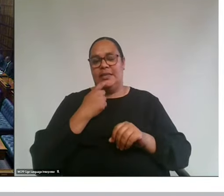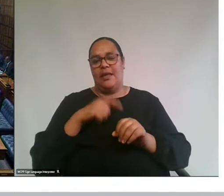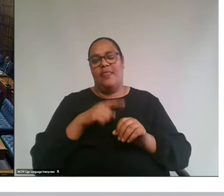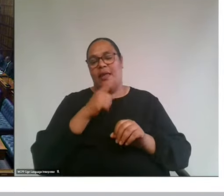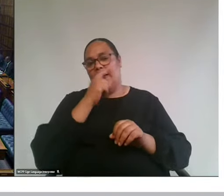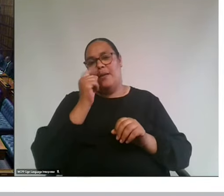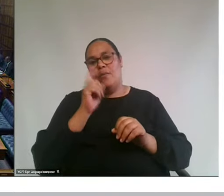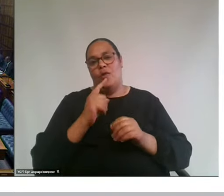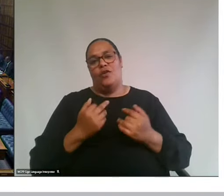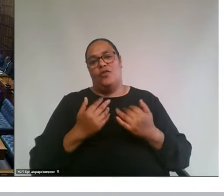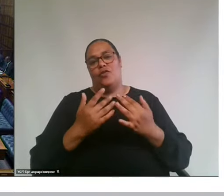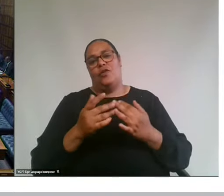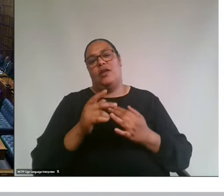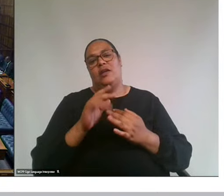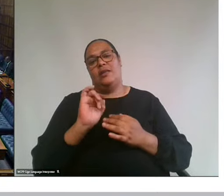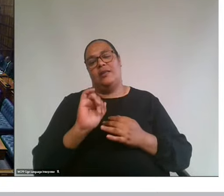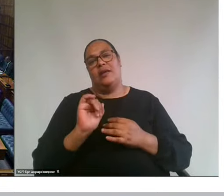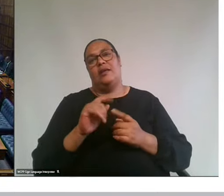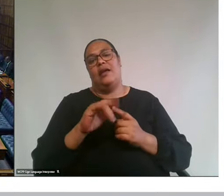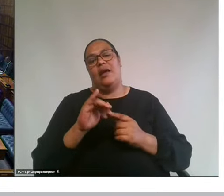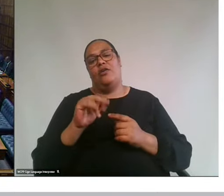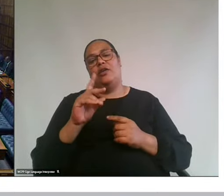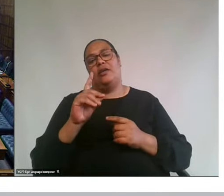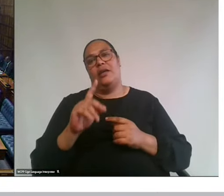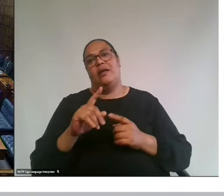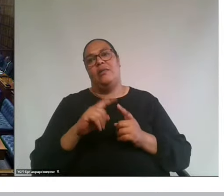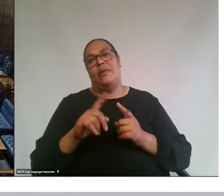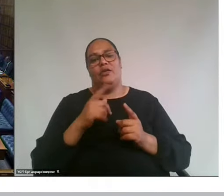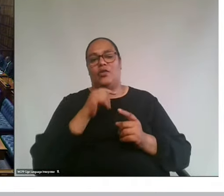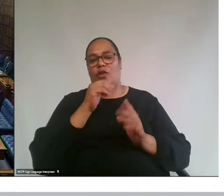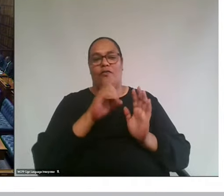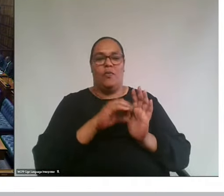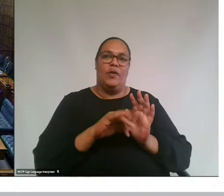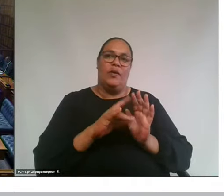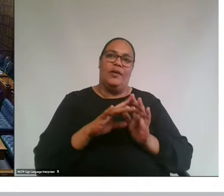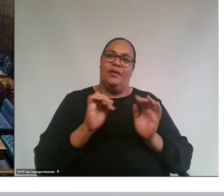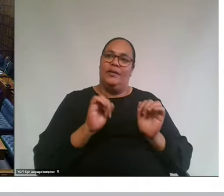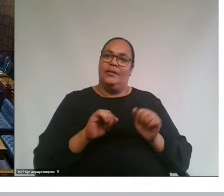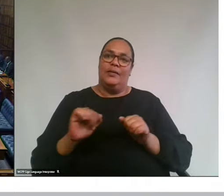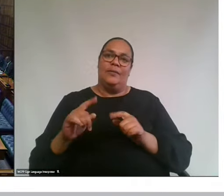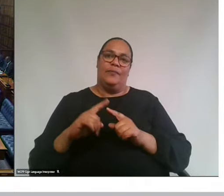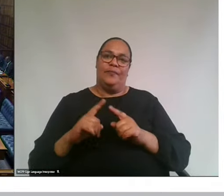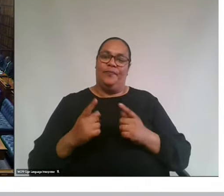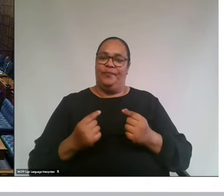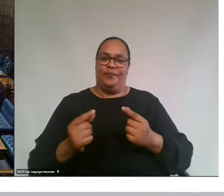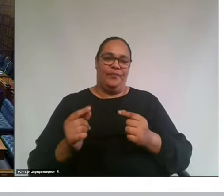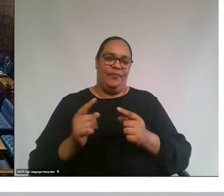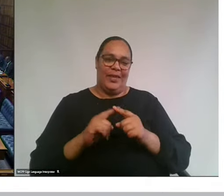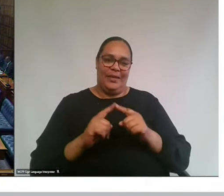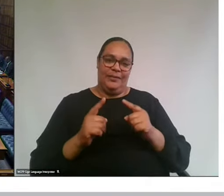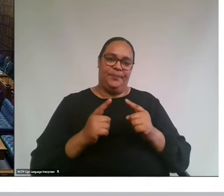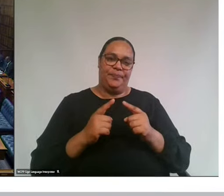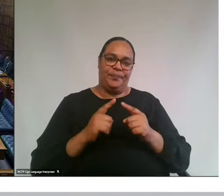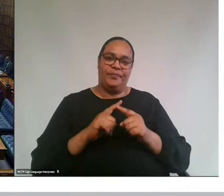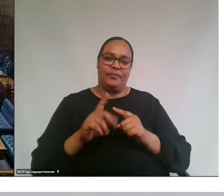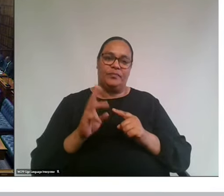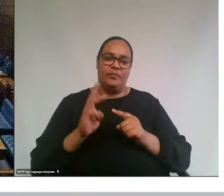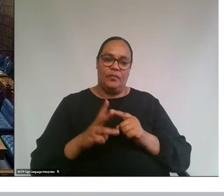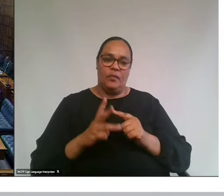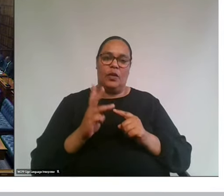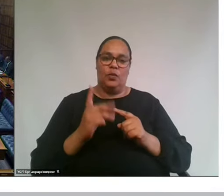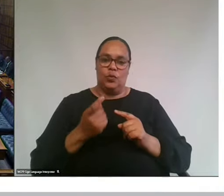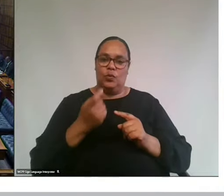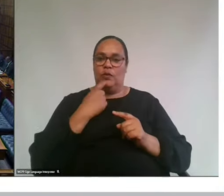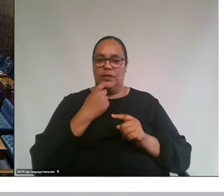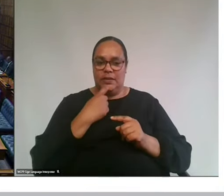Green drri now and that would be for export markets or possibly local ofte um it would be the steel